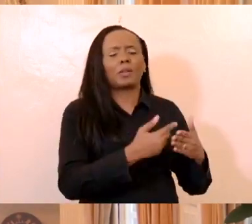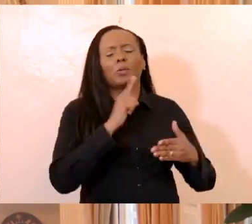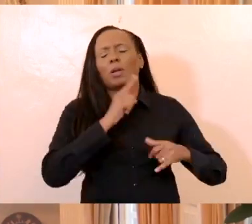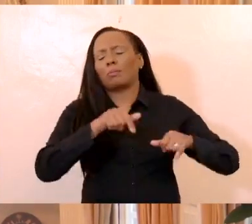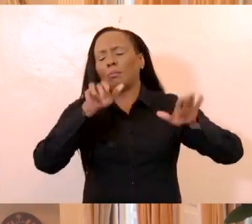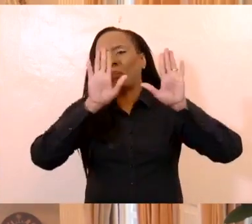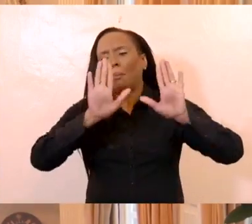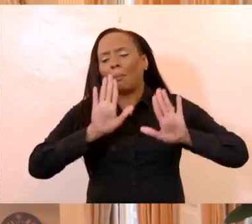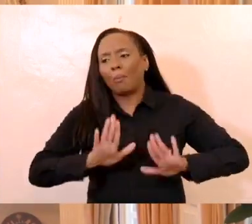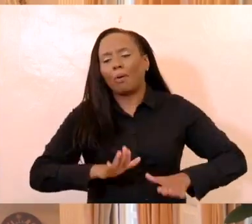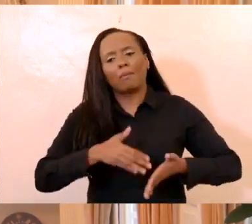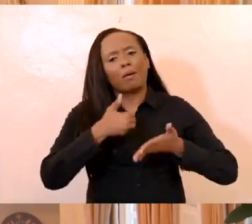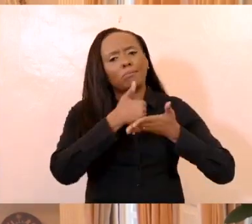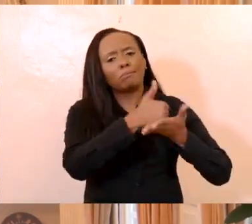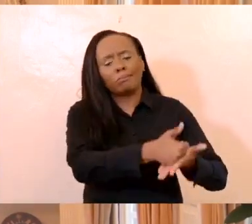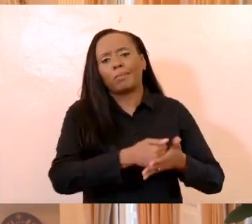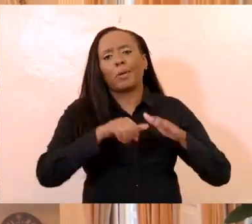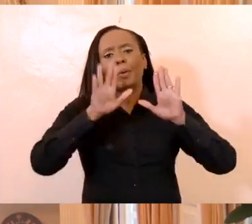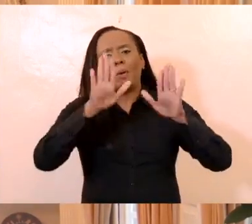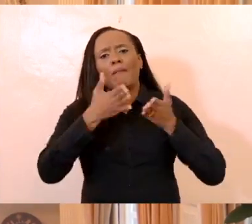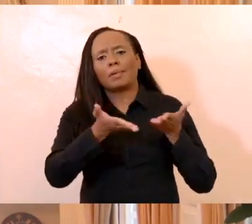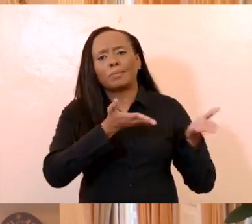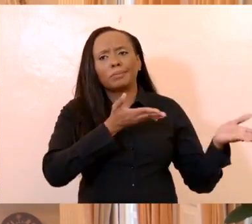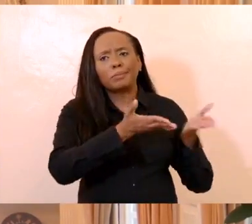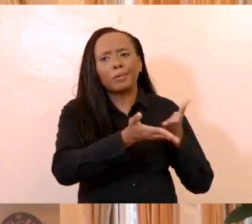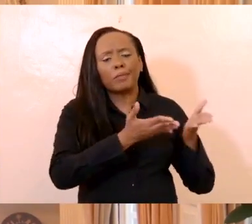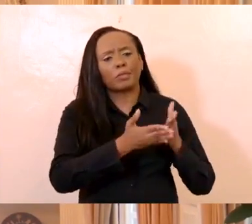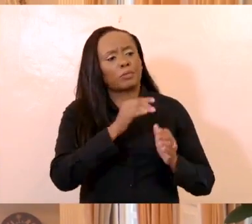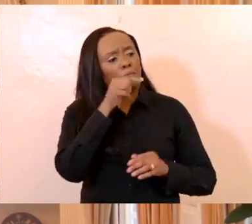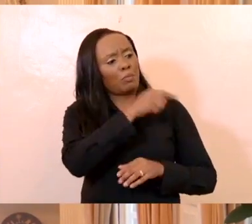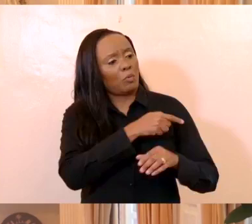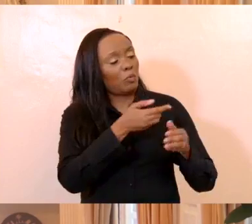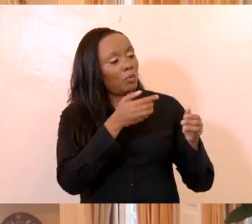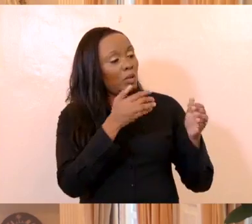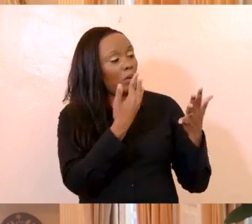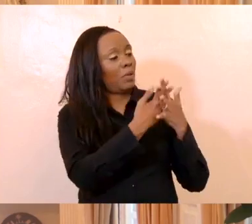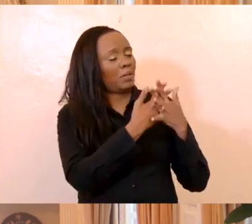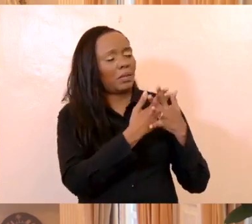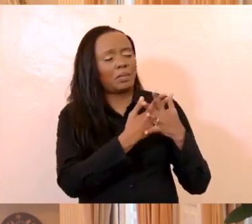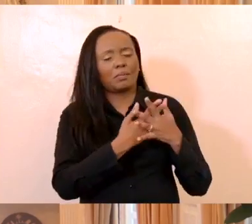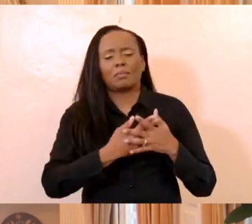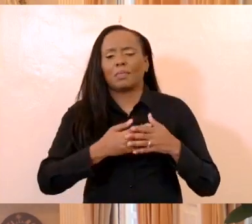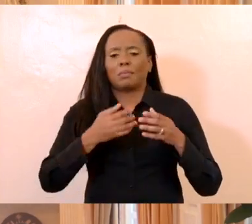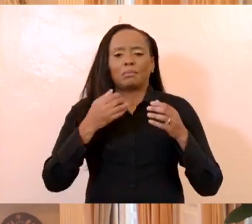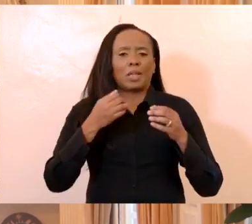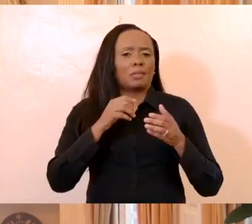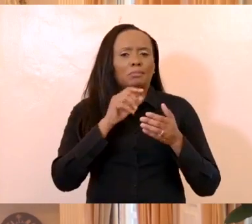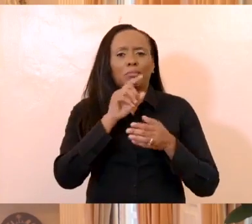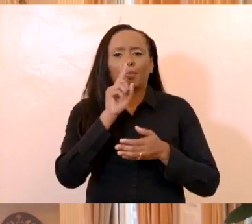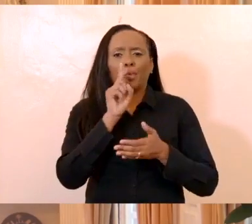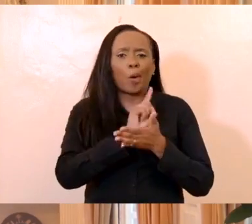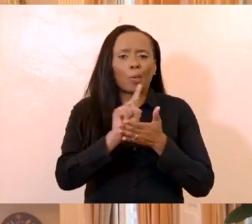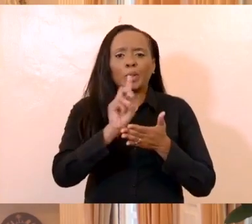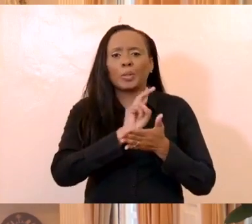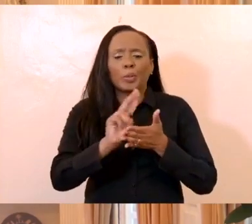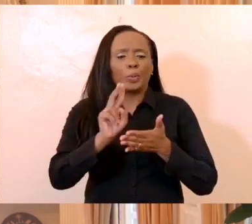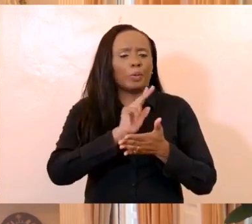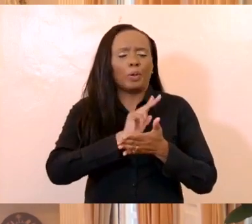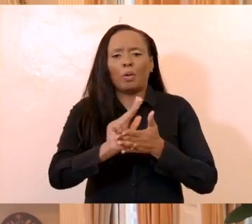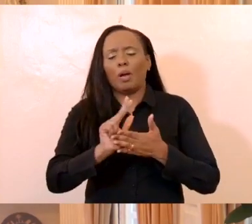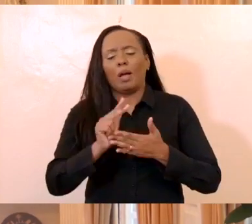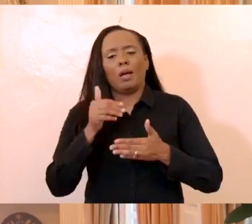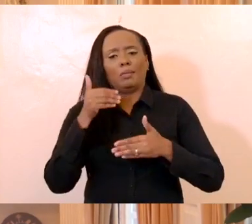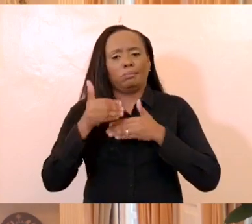been done there at the prison over the last several weeks in what obviously were some very,